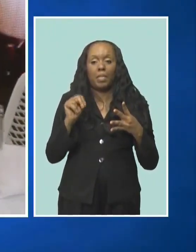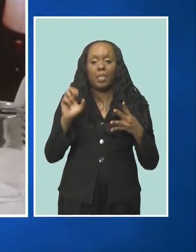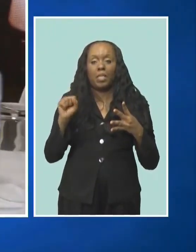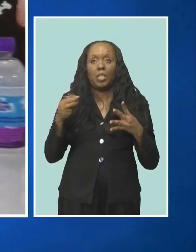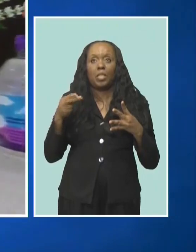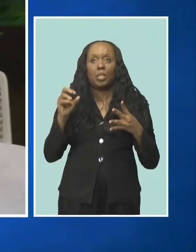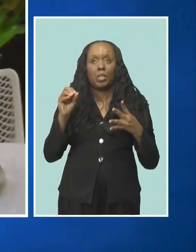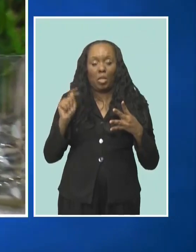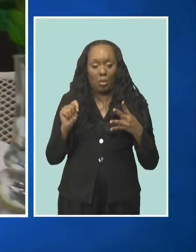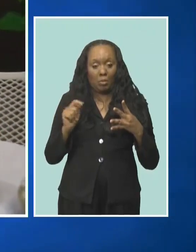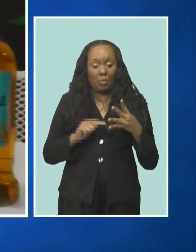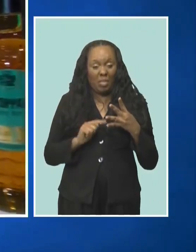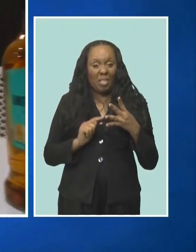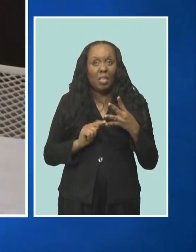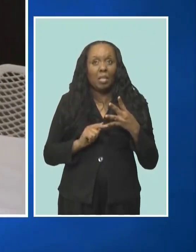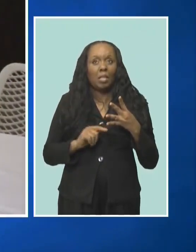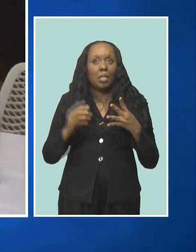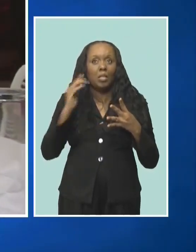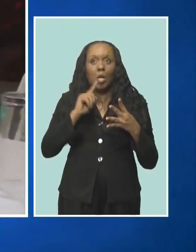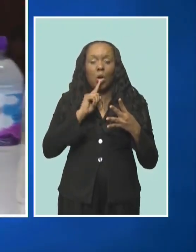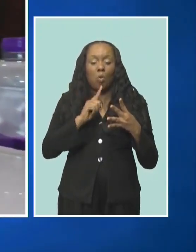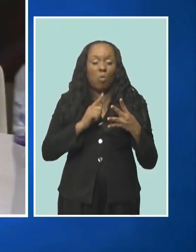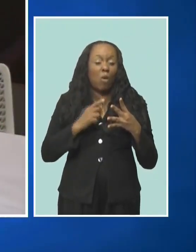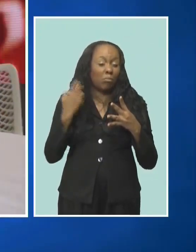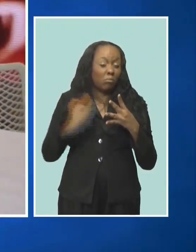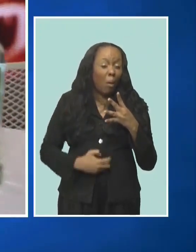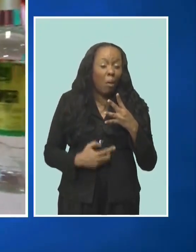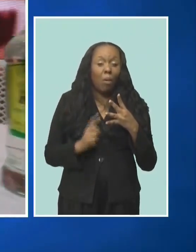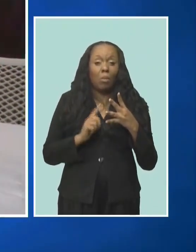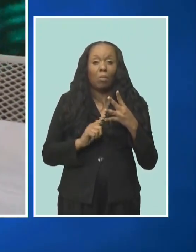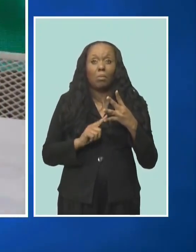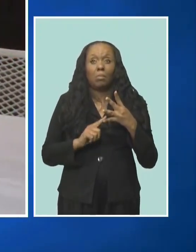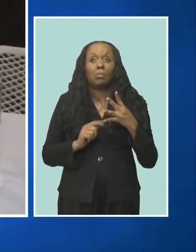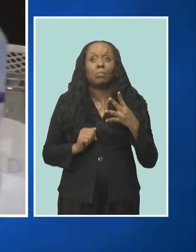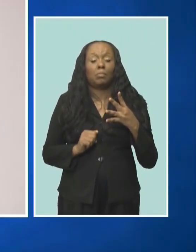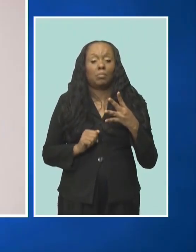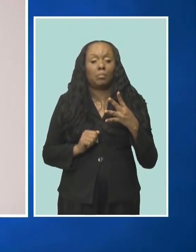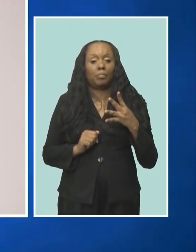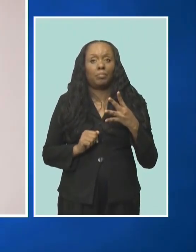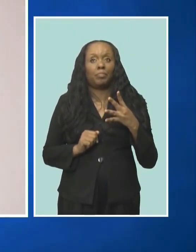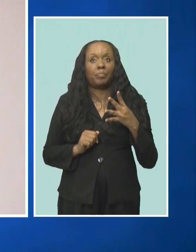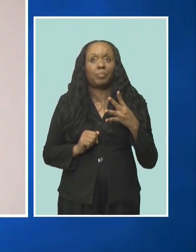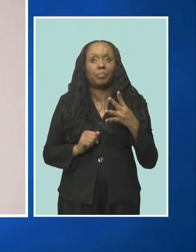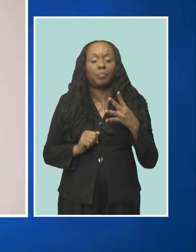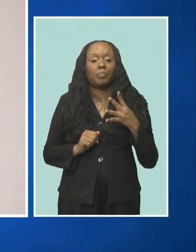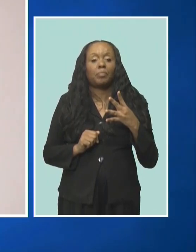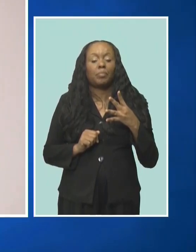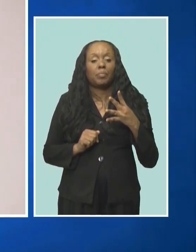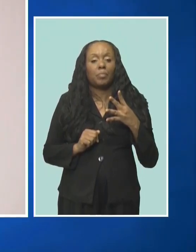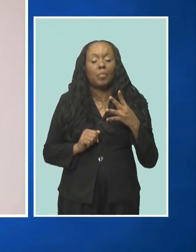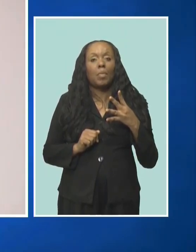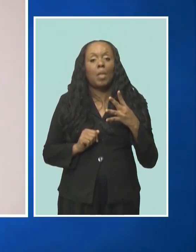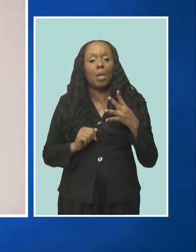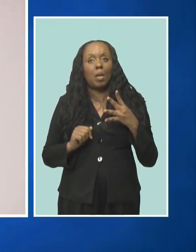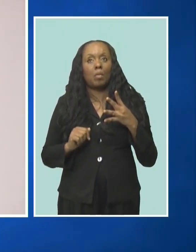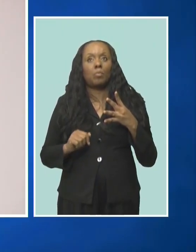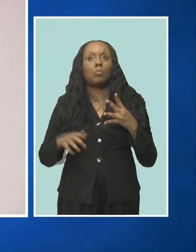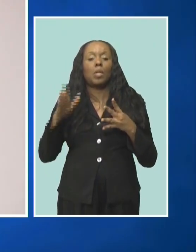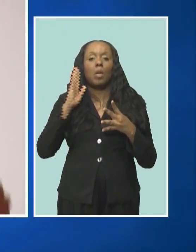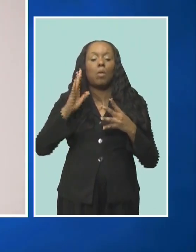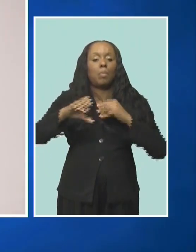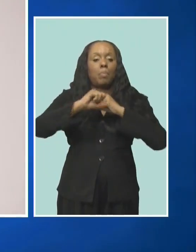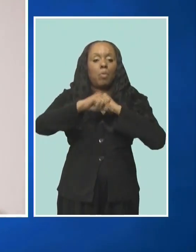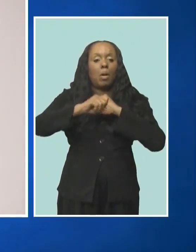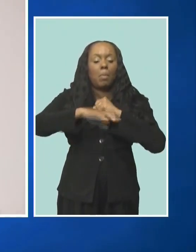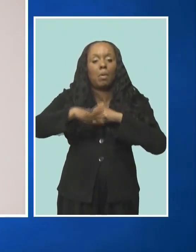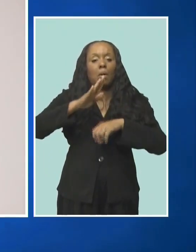Rompin' Shop, I don't need to tell you about that rum. That rum is the rum to drink. Not only will we be on the radio station, we'll